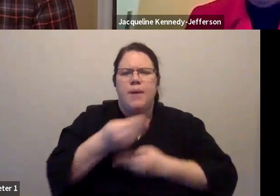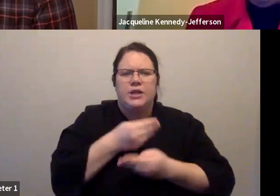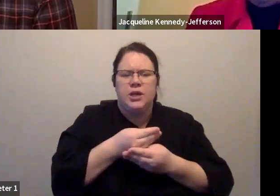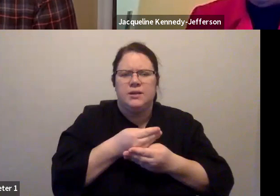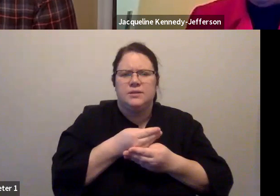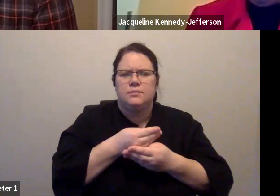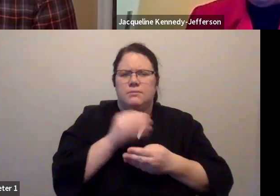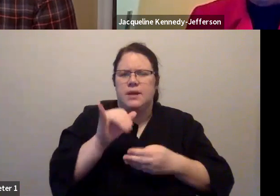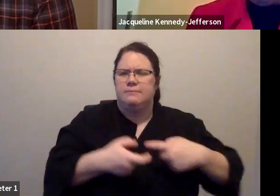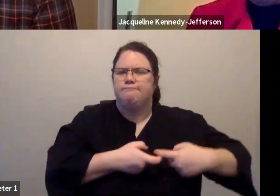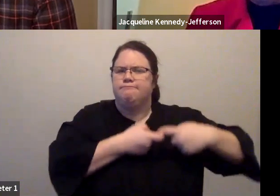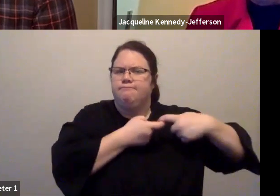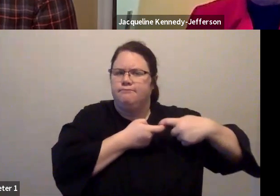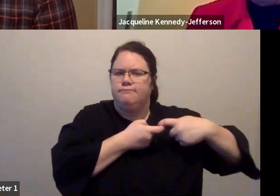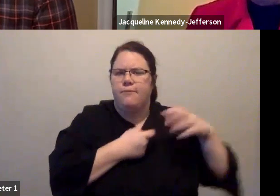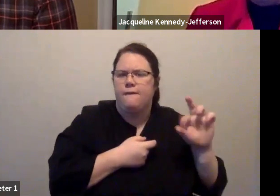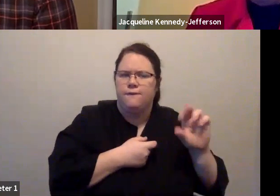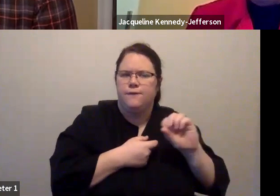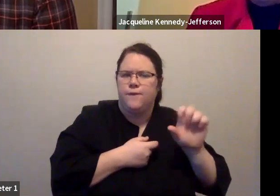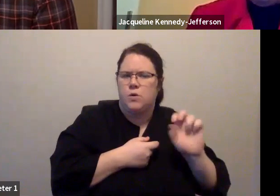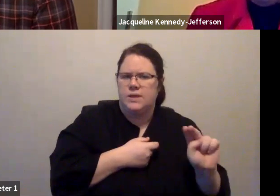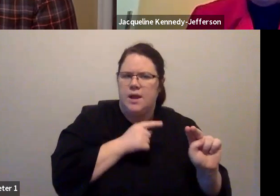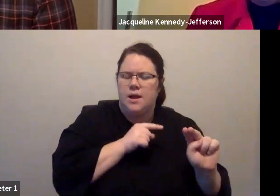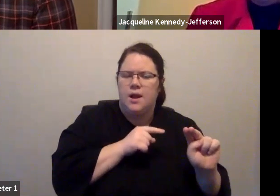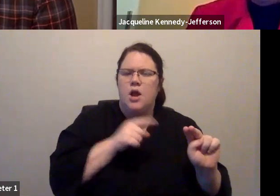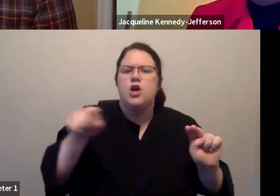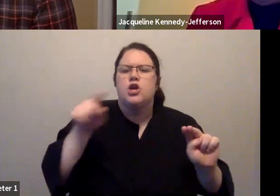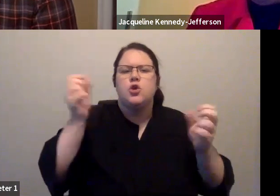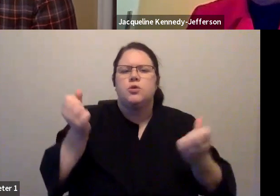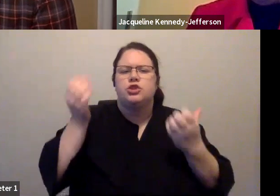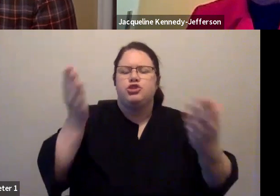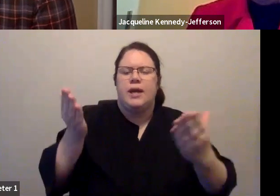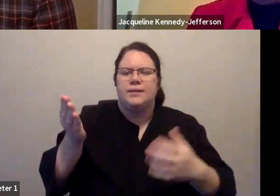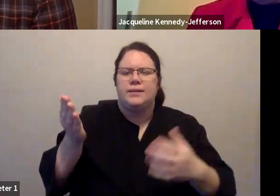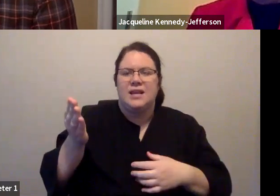start? And how would you suggest a DNI office sort of navigate that?